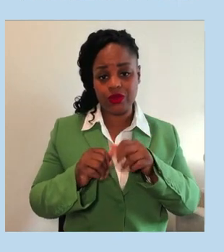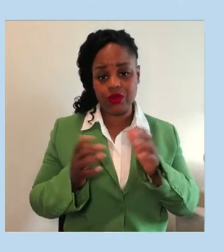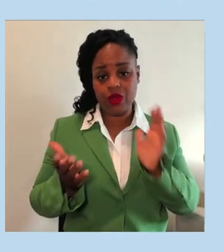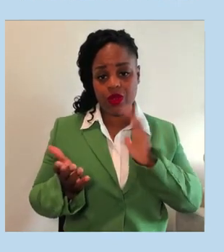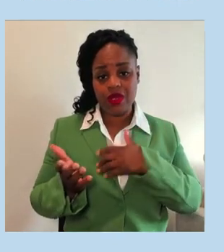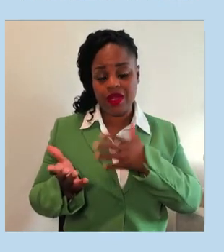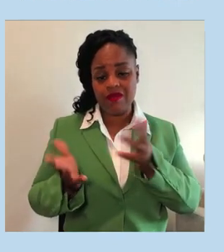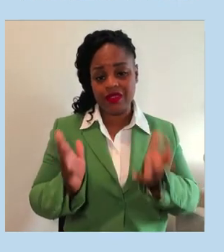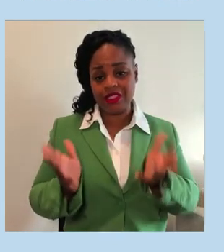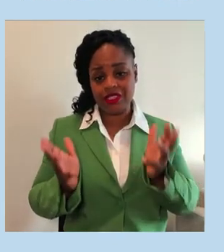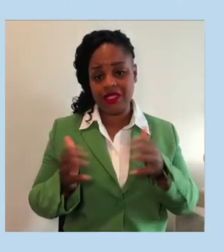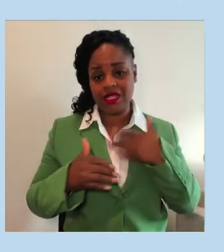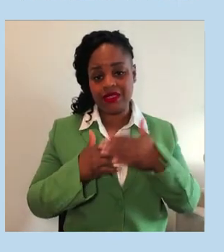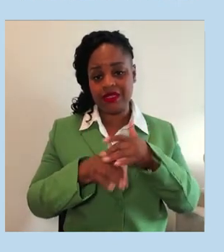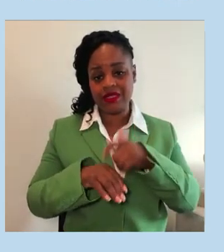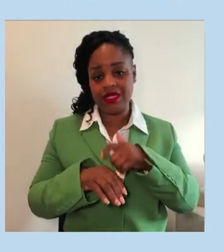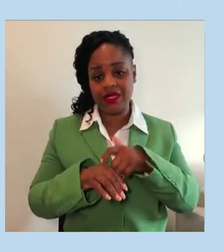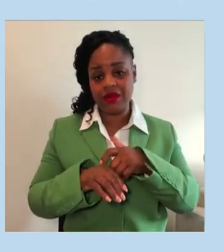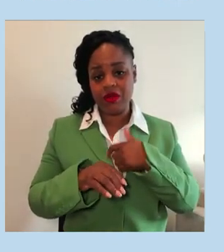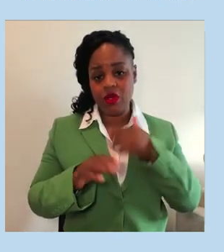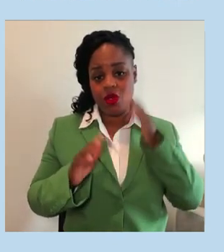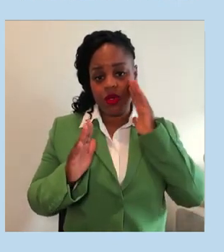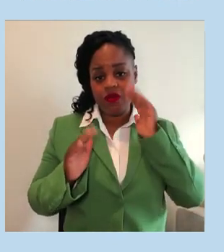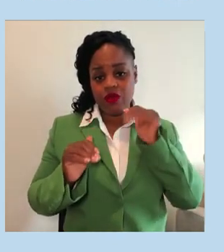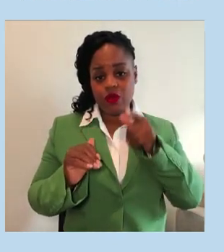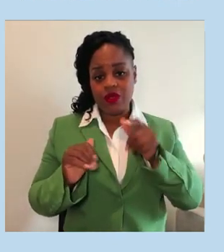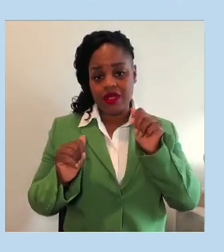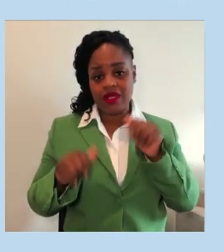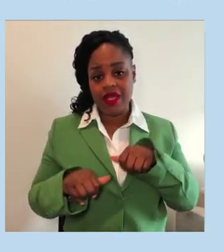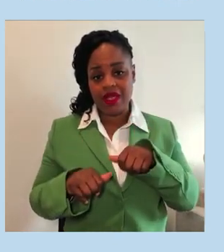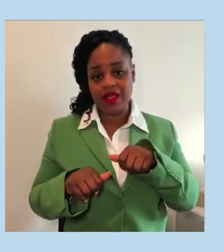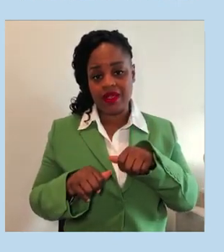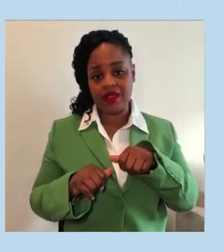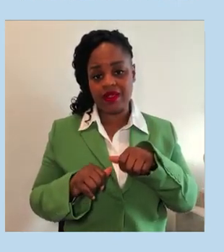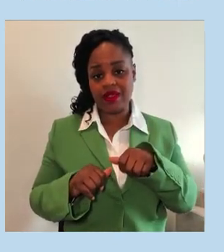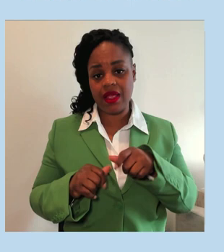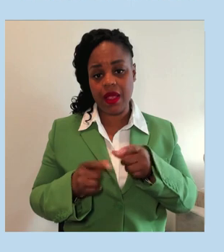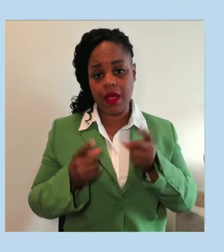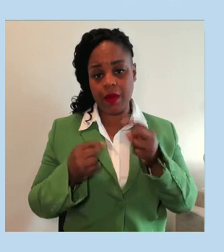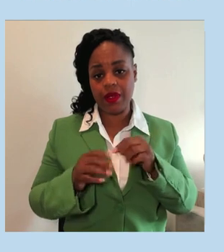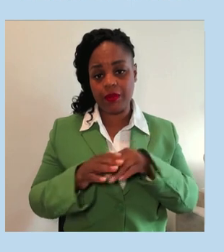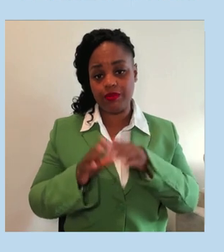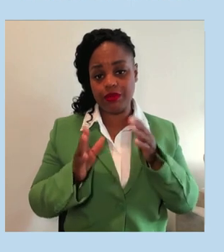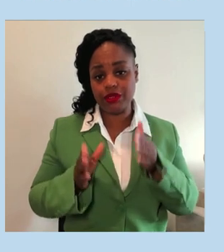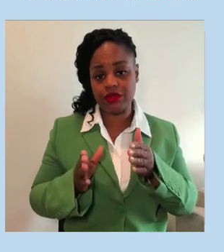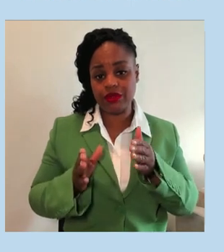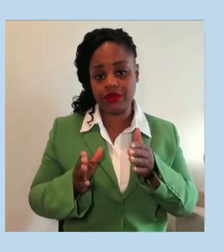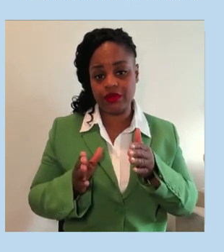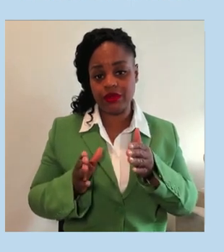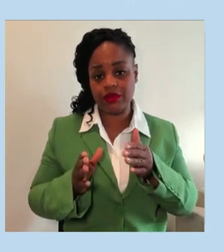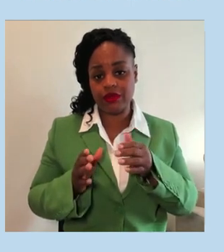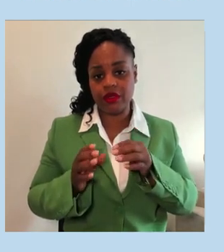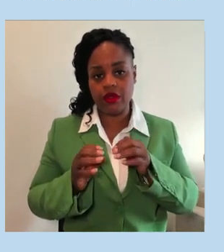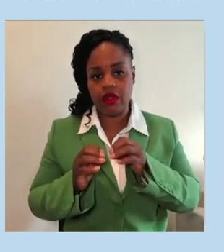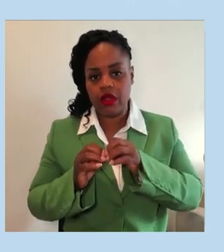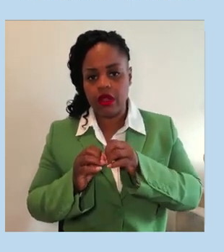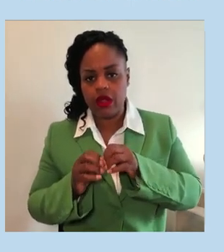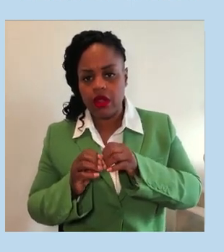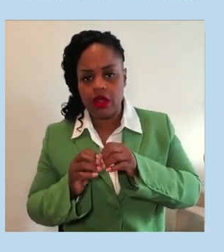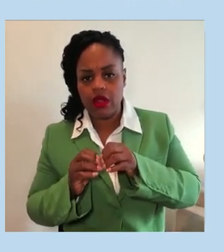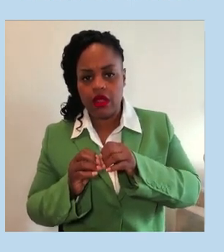and even hope that you can be in person with us. Sitting among all these people and making an impact in their communities and the world, neglected in